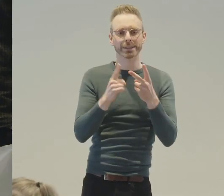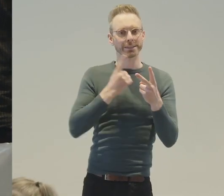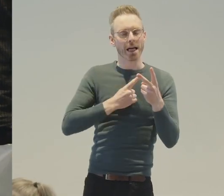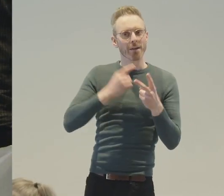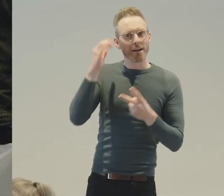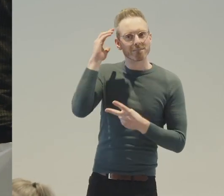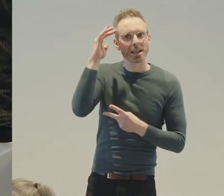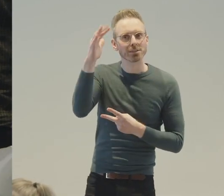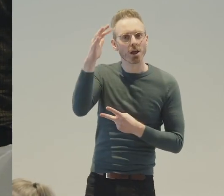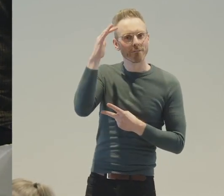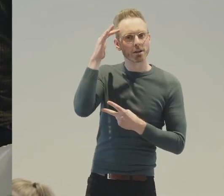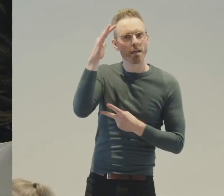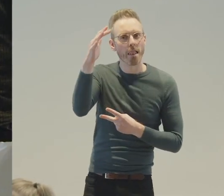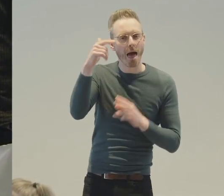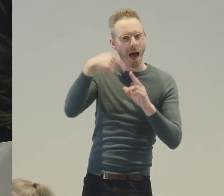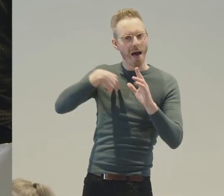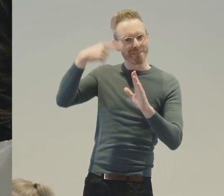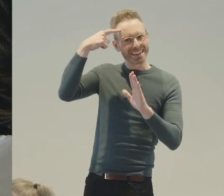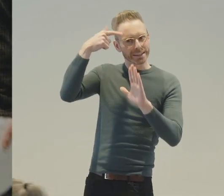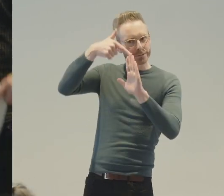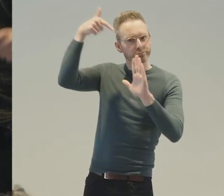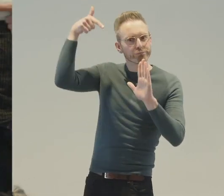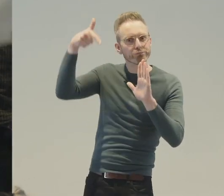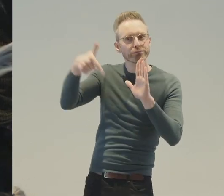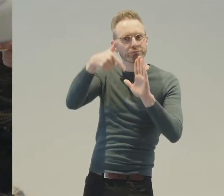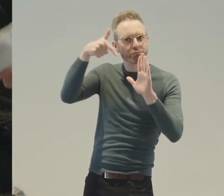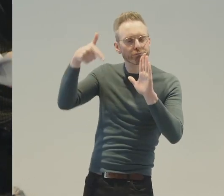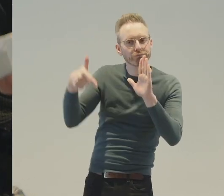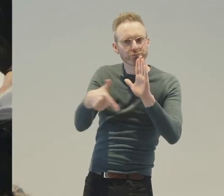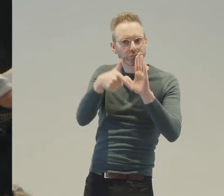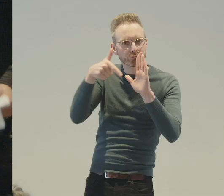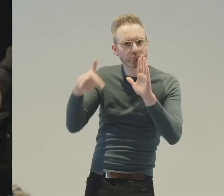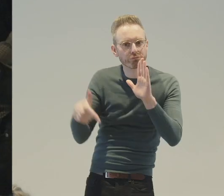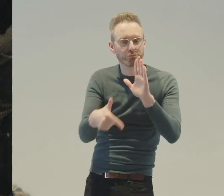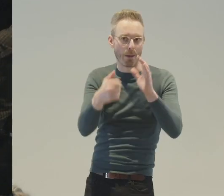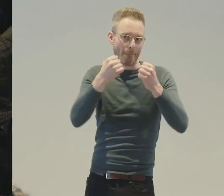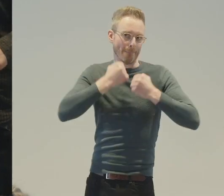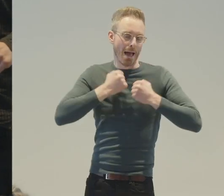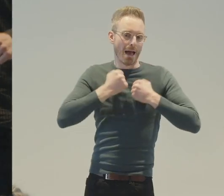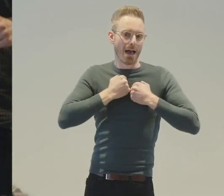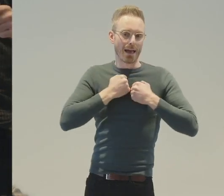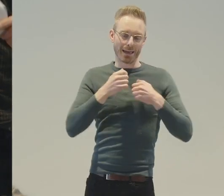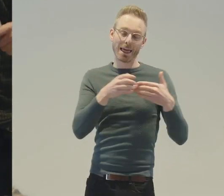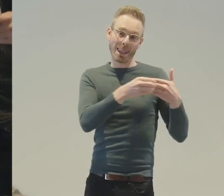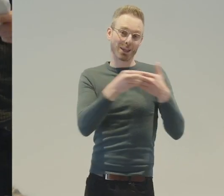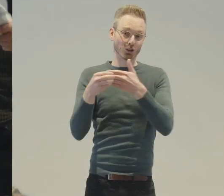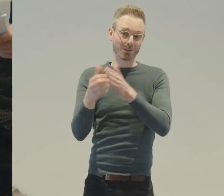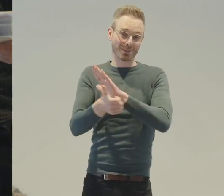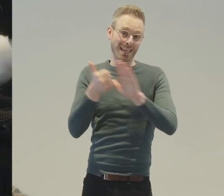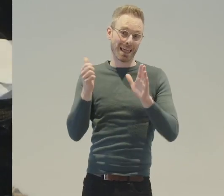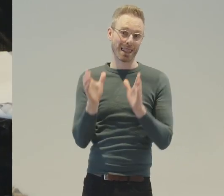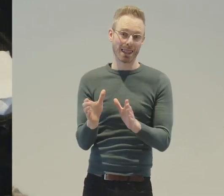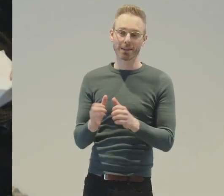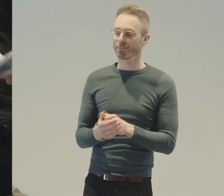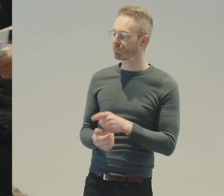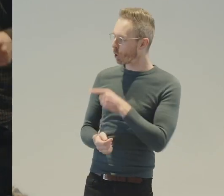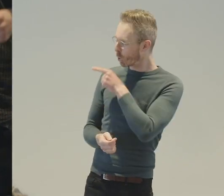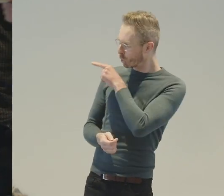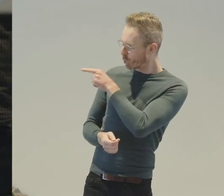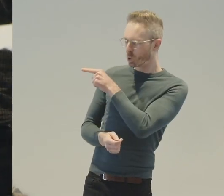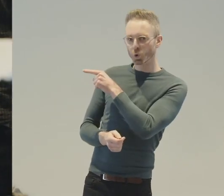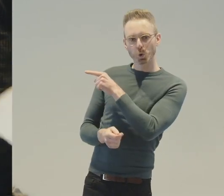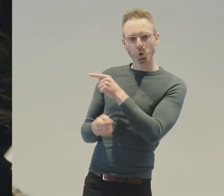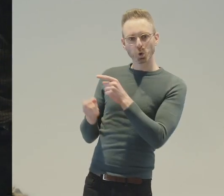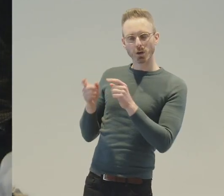well. Definitely. So you were kind of bringing your kind of experience and really challenging what a leader is and kind